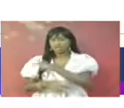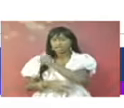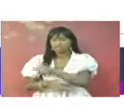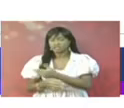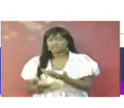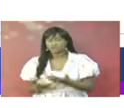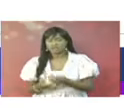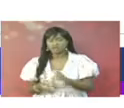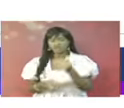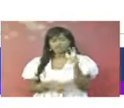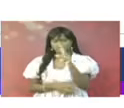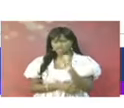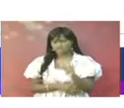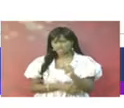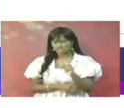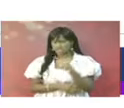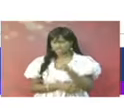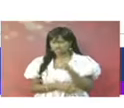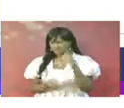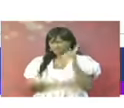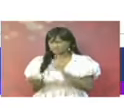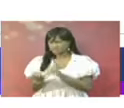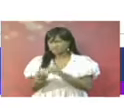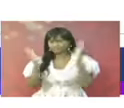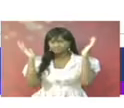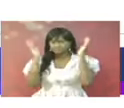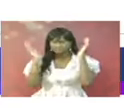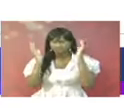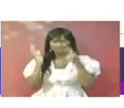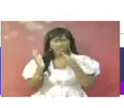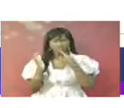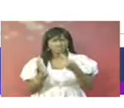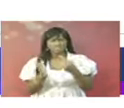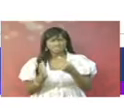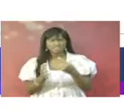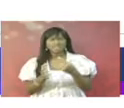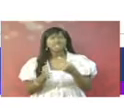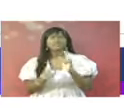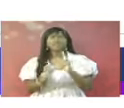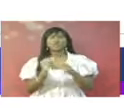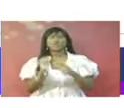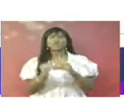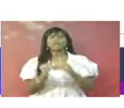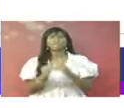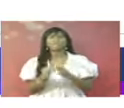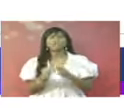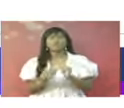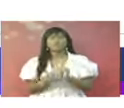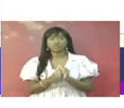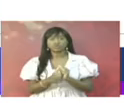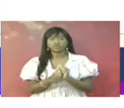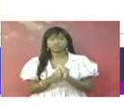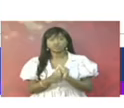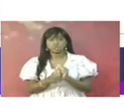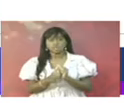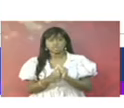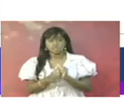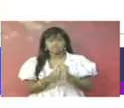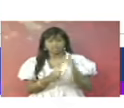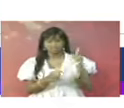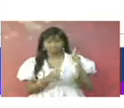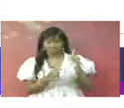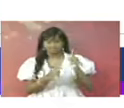Dr. Hines, you mentioned again in one of your slides the issue of the plateauing to the extreme right of that